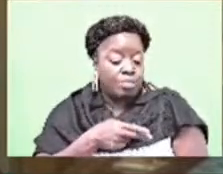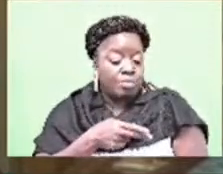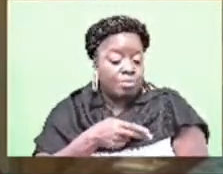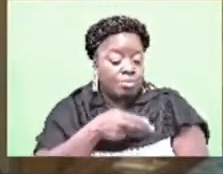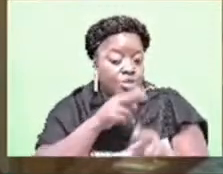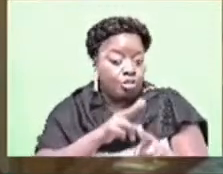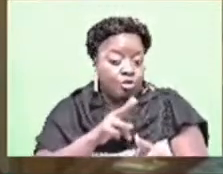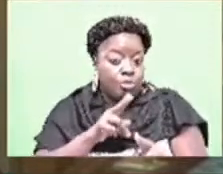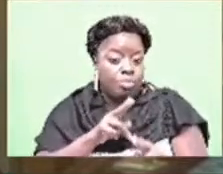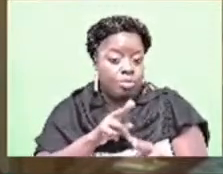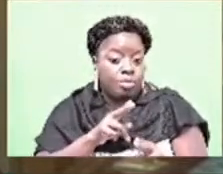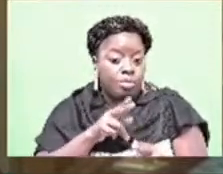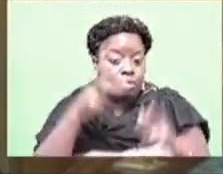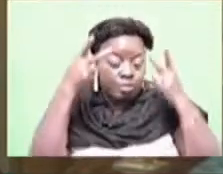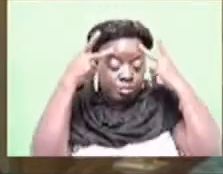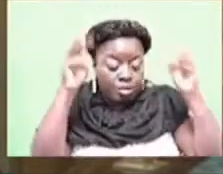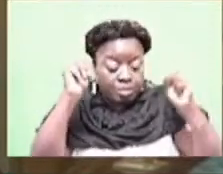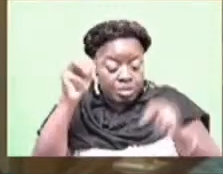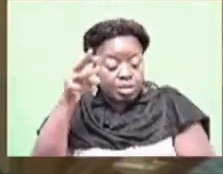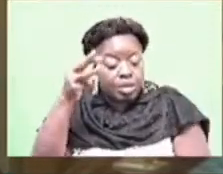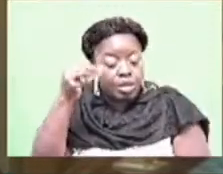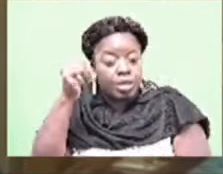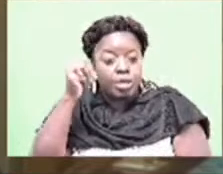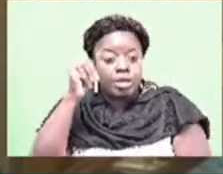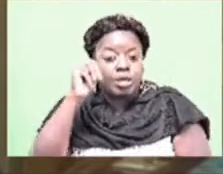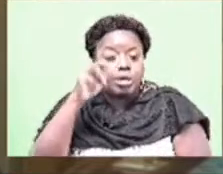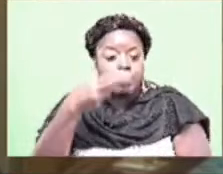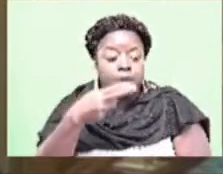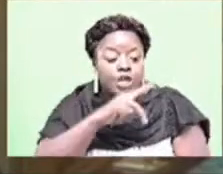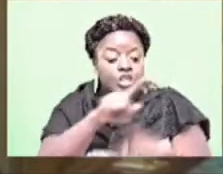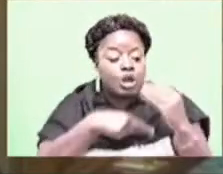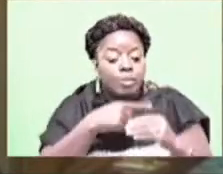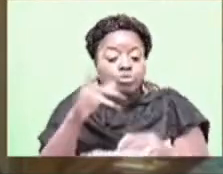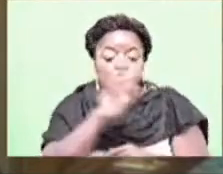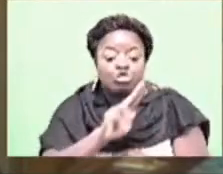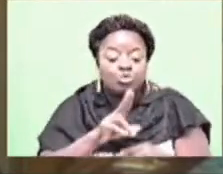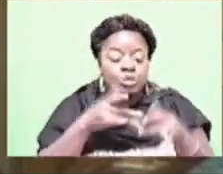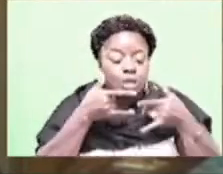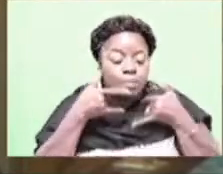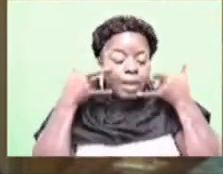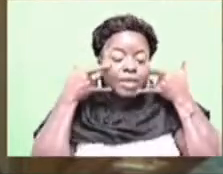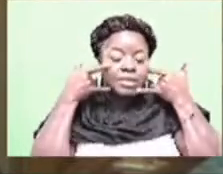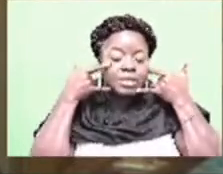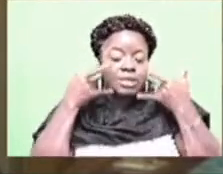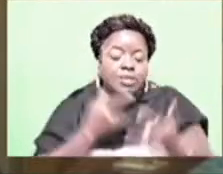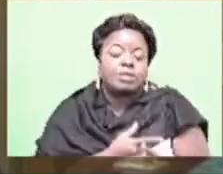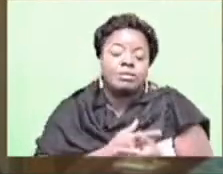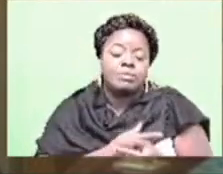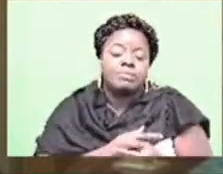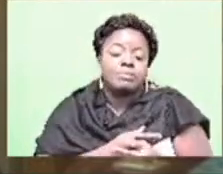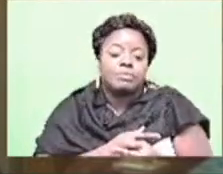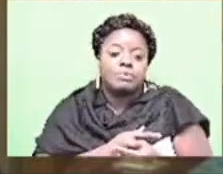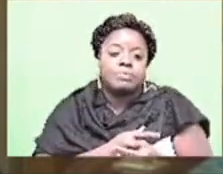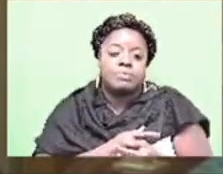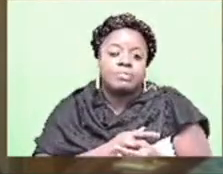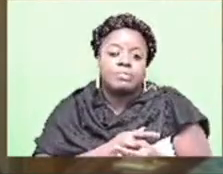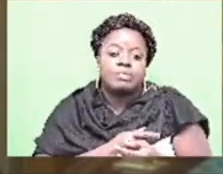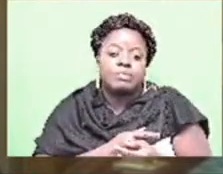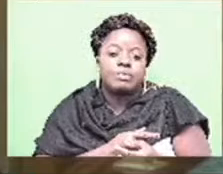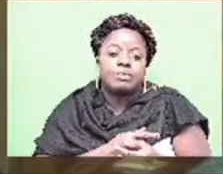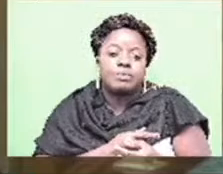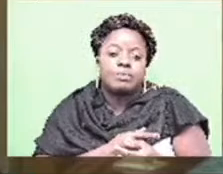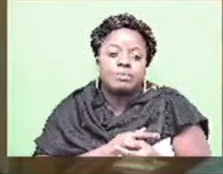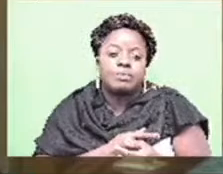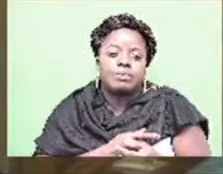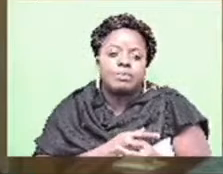and I said it too at that time, about the wearing of masks. And what the member for Barataria San Juan does